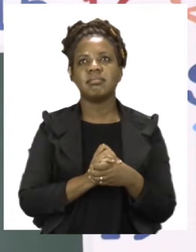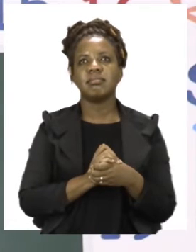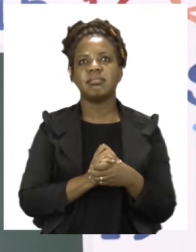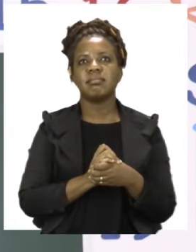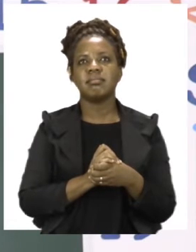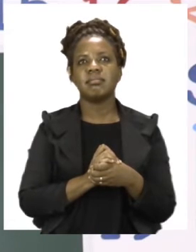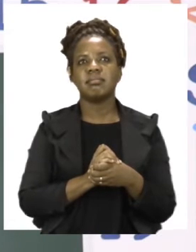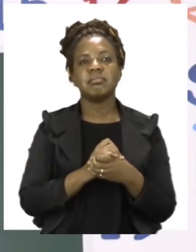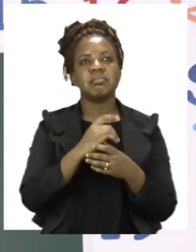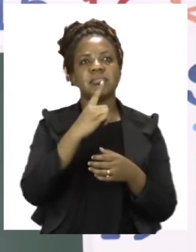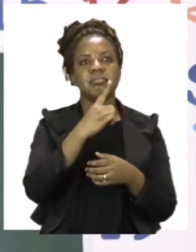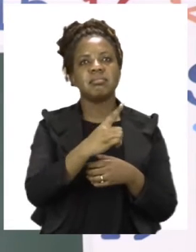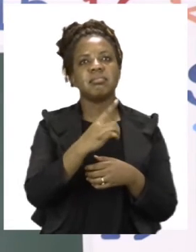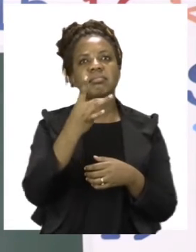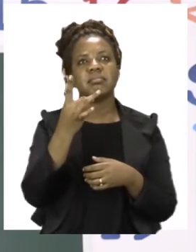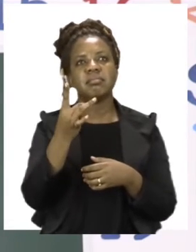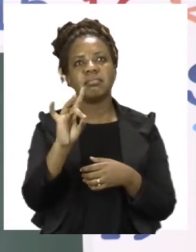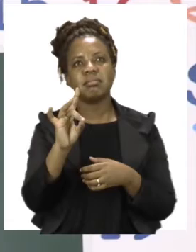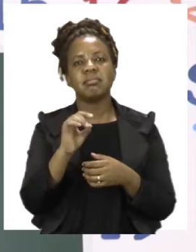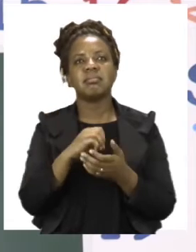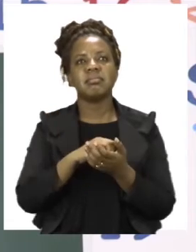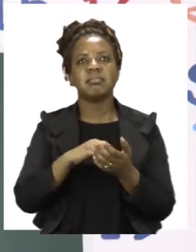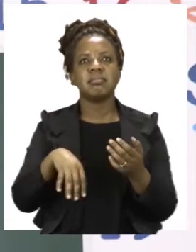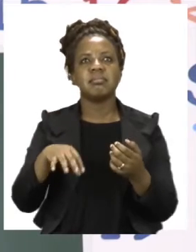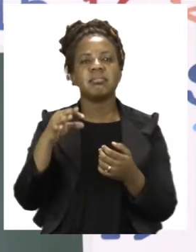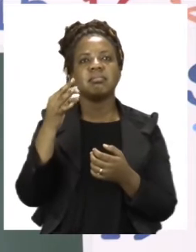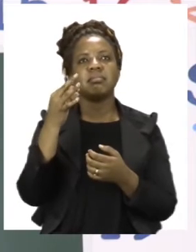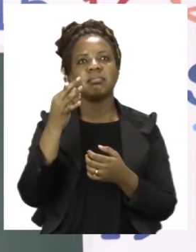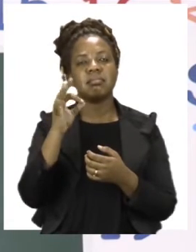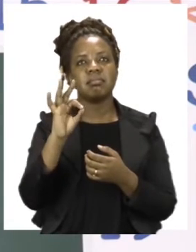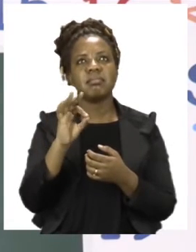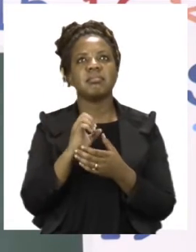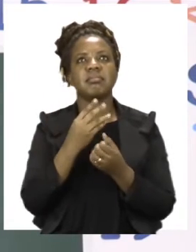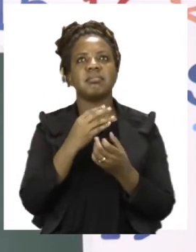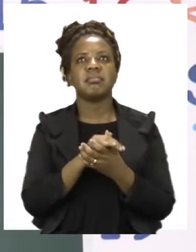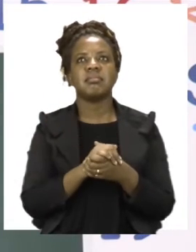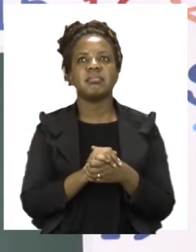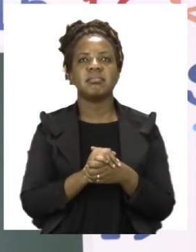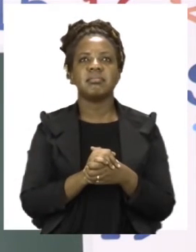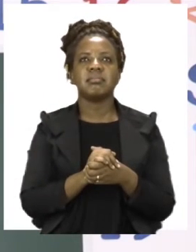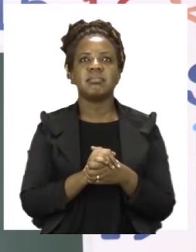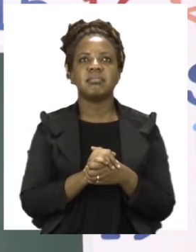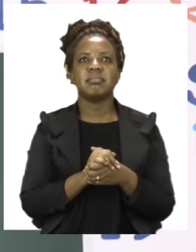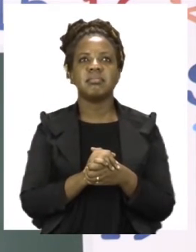from 18 to 9, counting backwards. So let us do that.